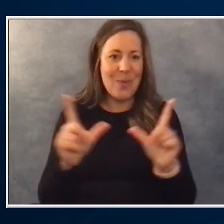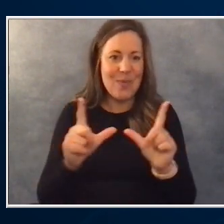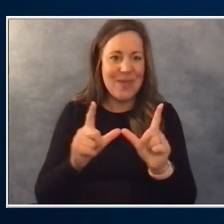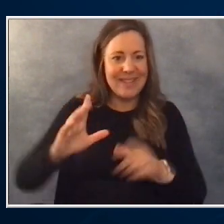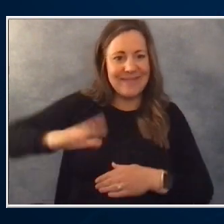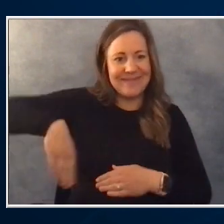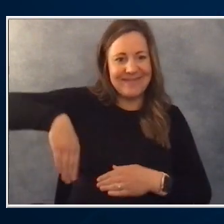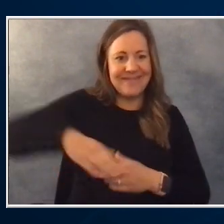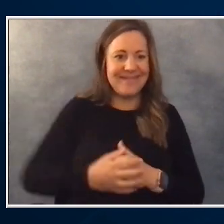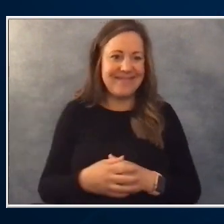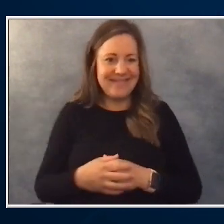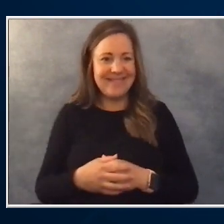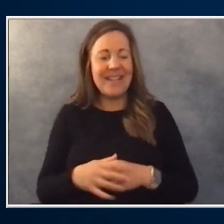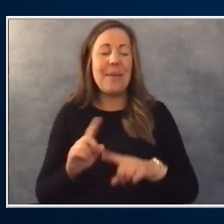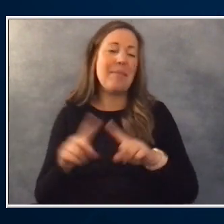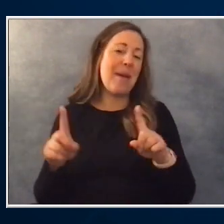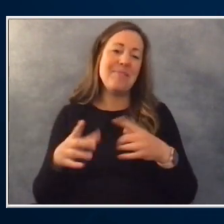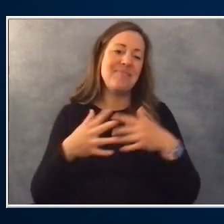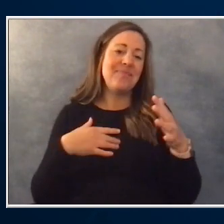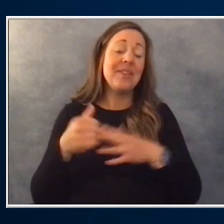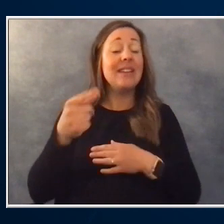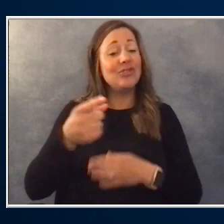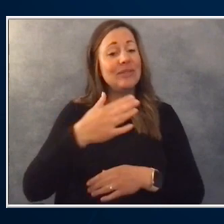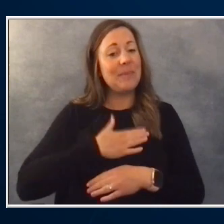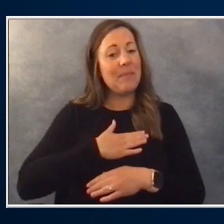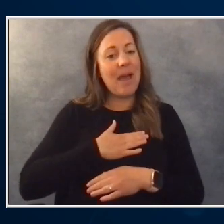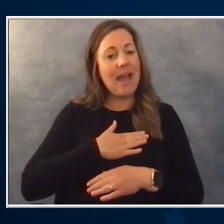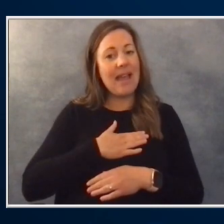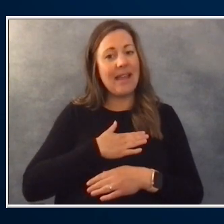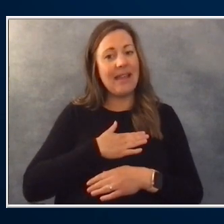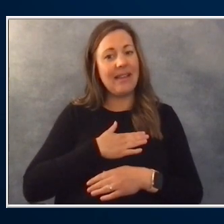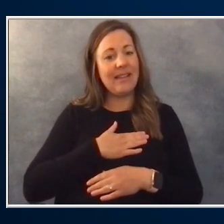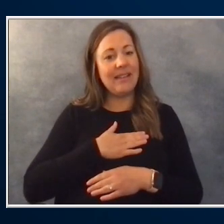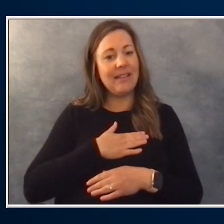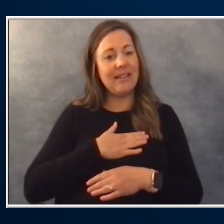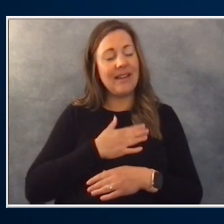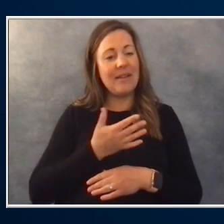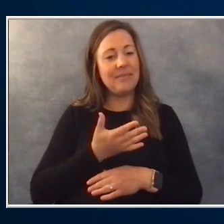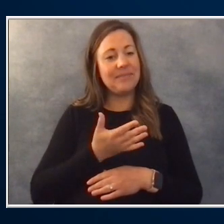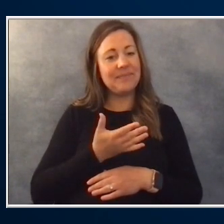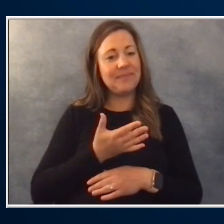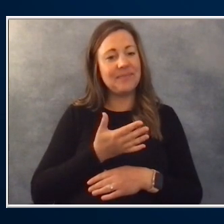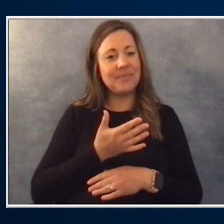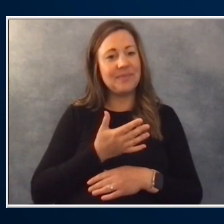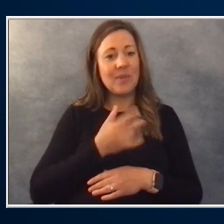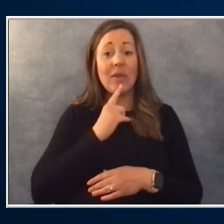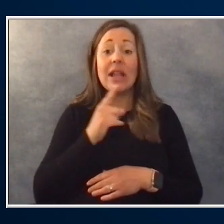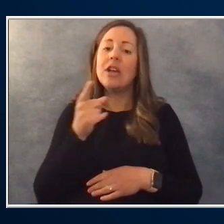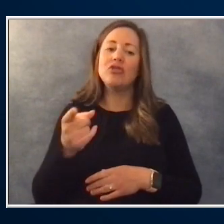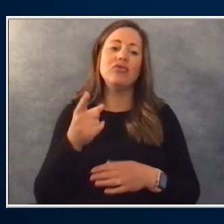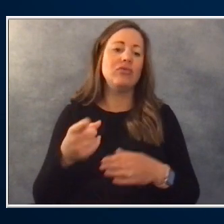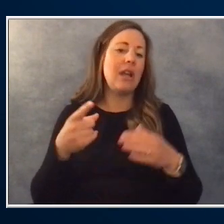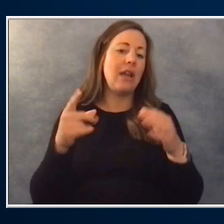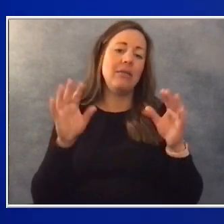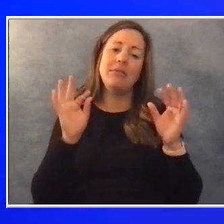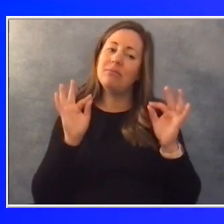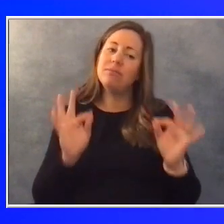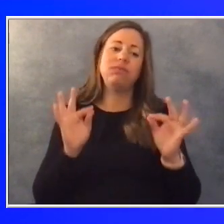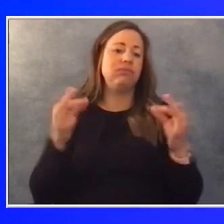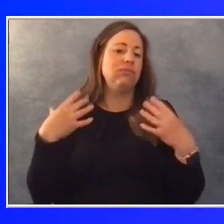But yeah, she's been my, she is disgustingly healthy and in every